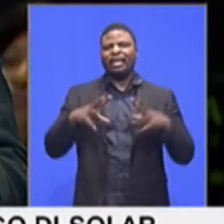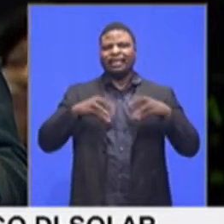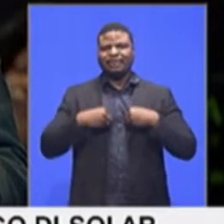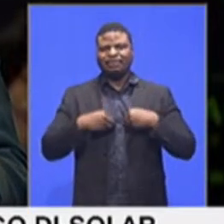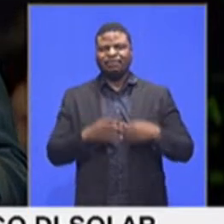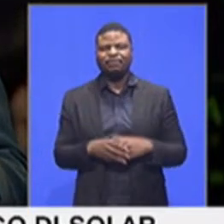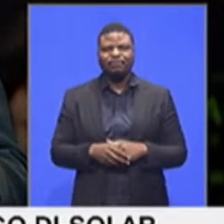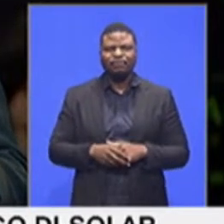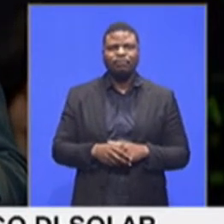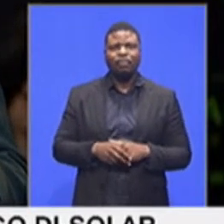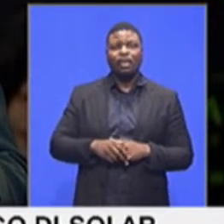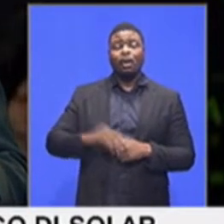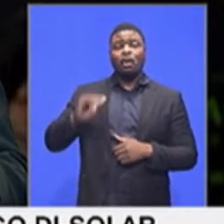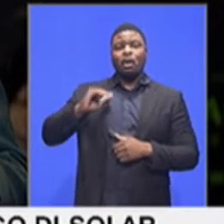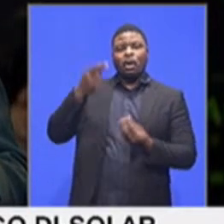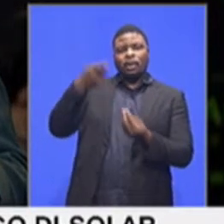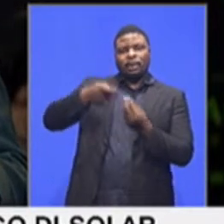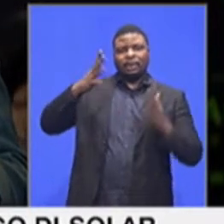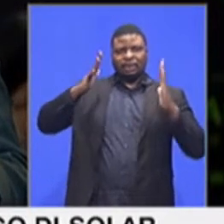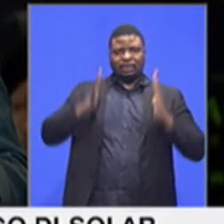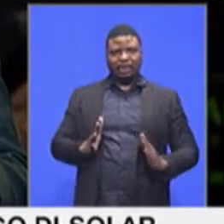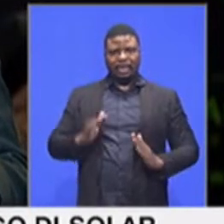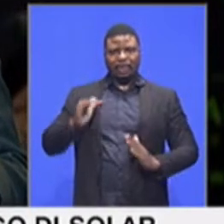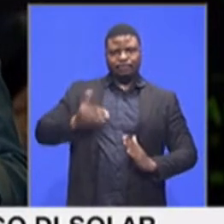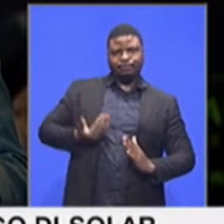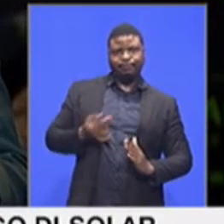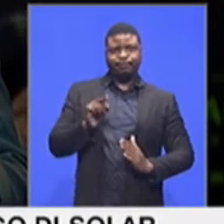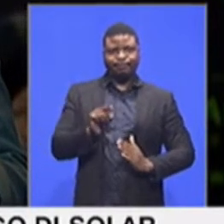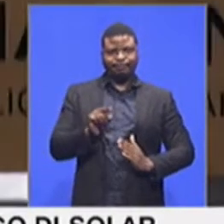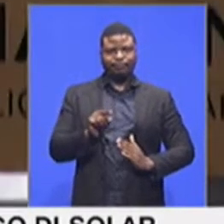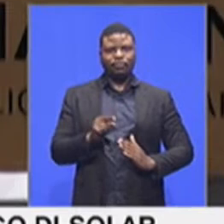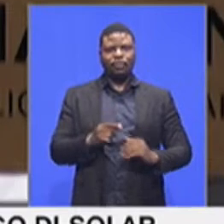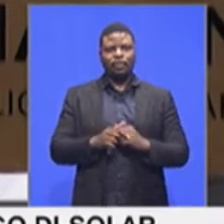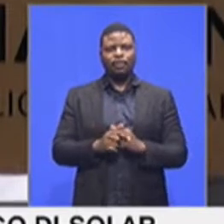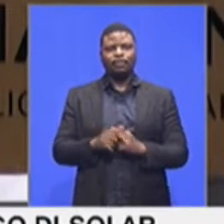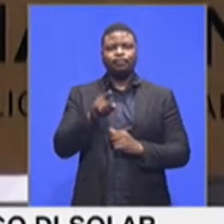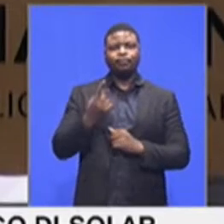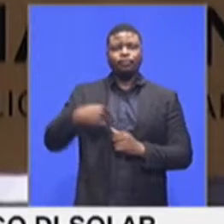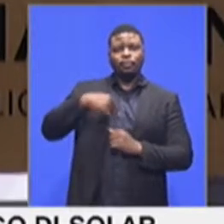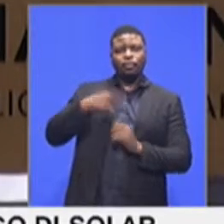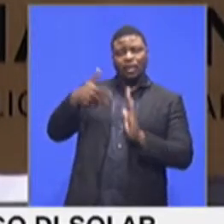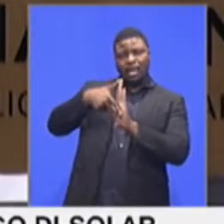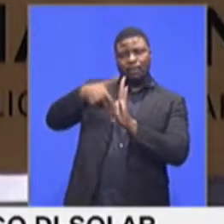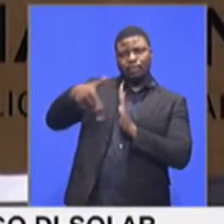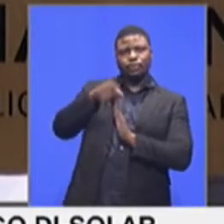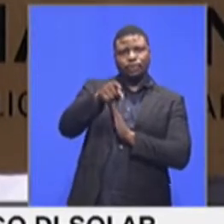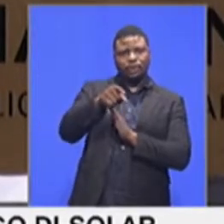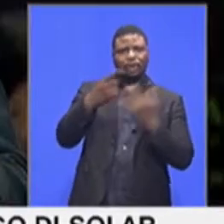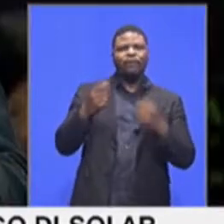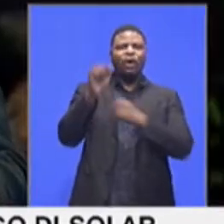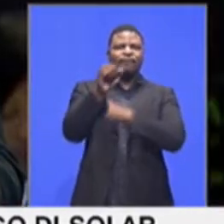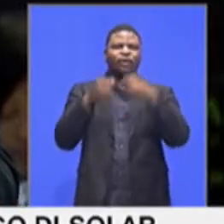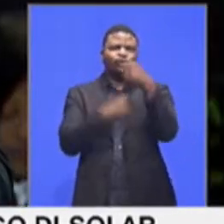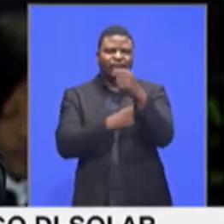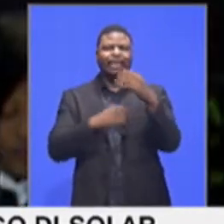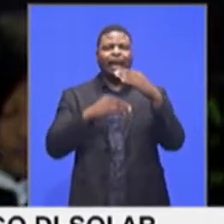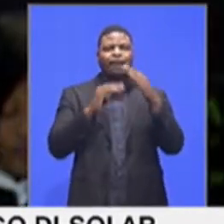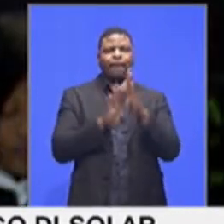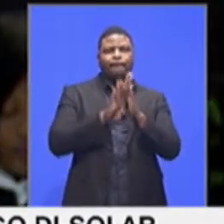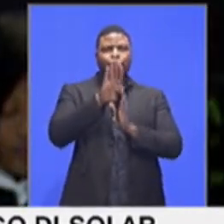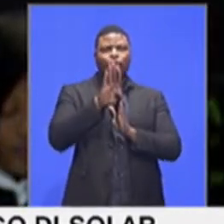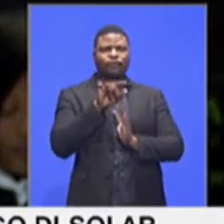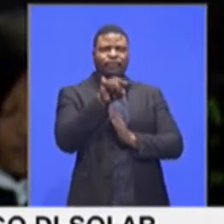highlight a few of shovel-ready projects approved through the budget facility for infrastructure.